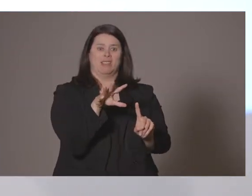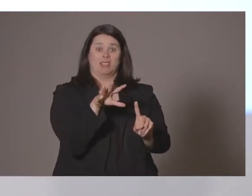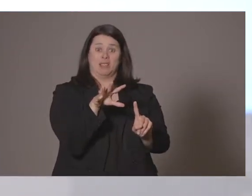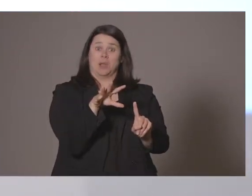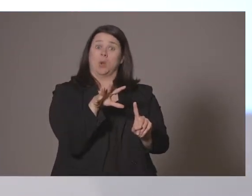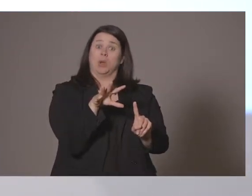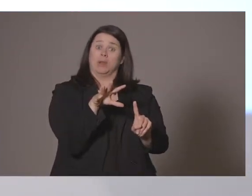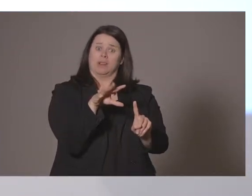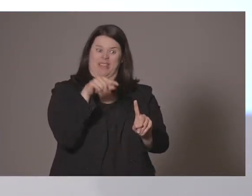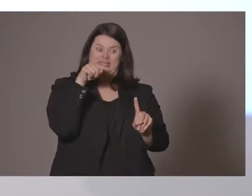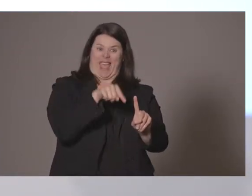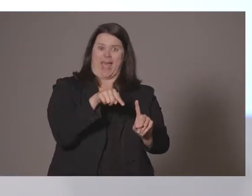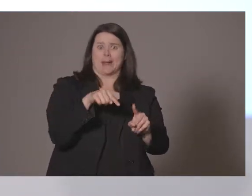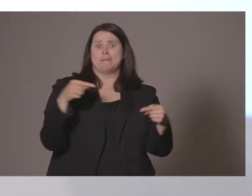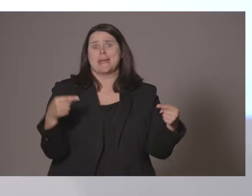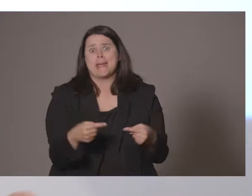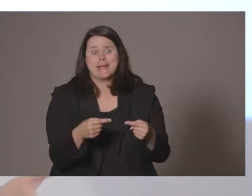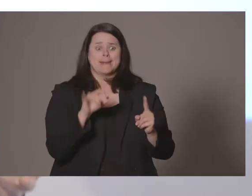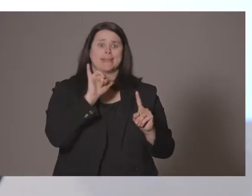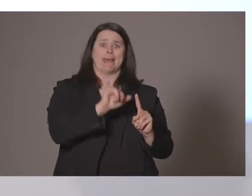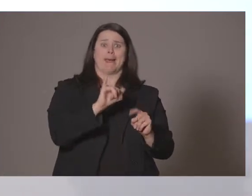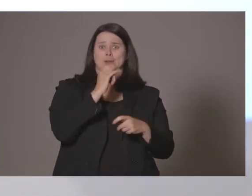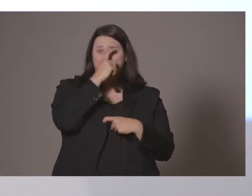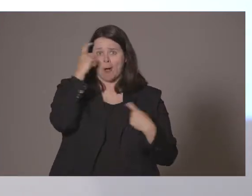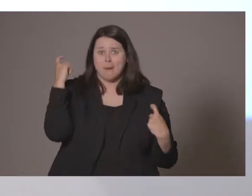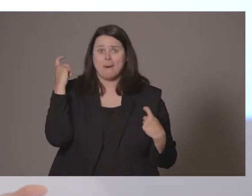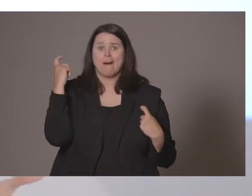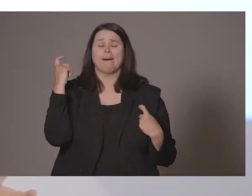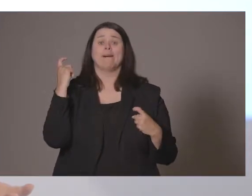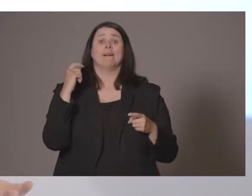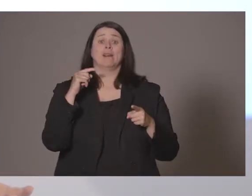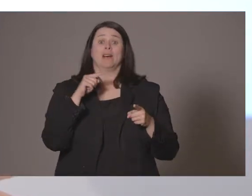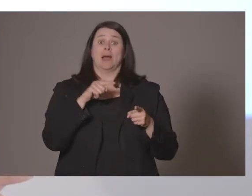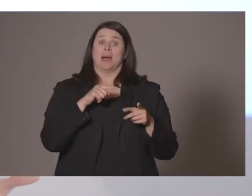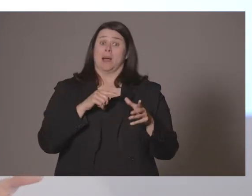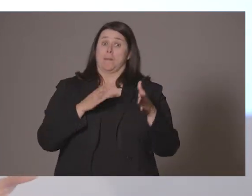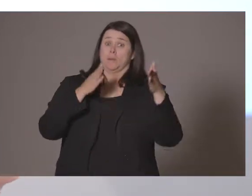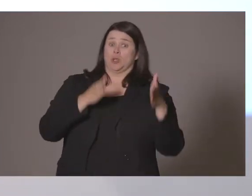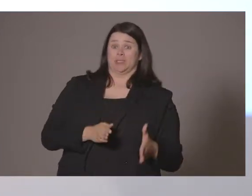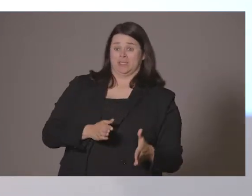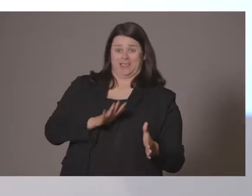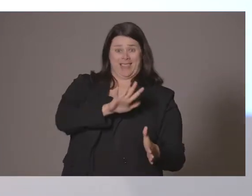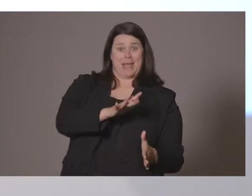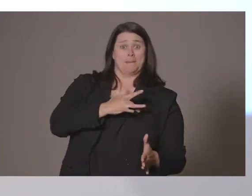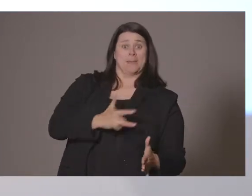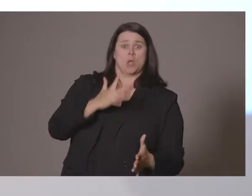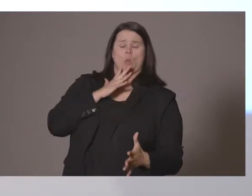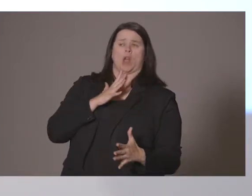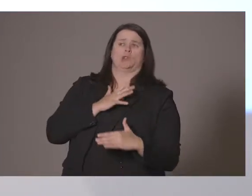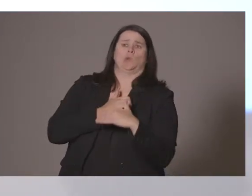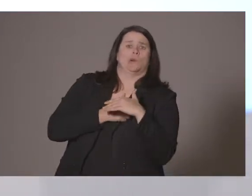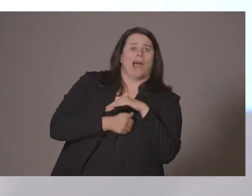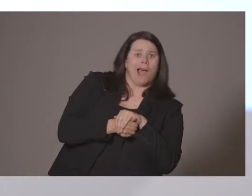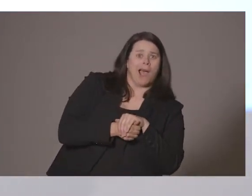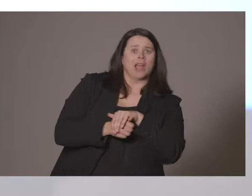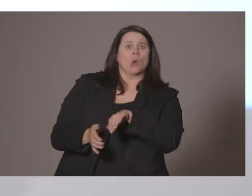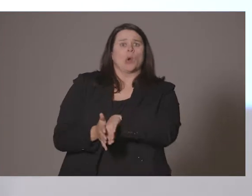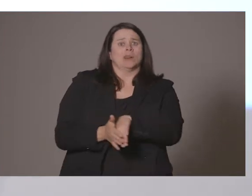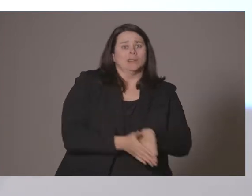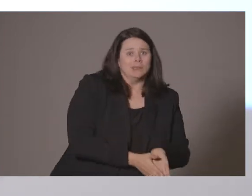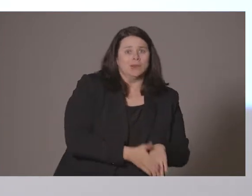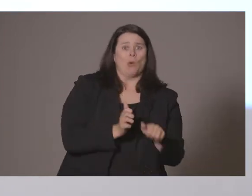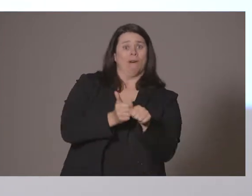prefer to turn away from. And calling them back into presence about the reality of their lives can be scary and difficult for sure.